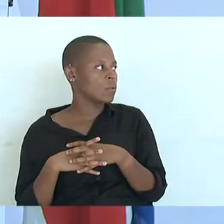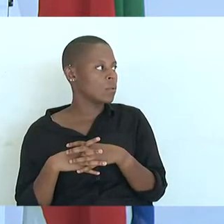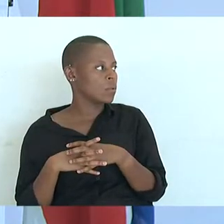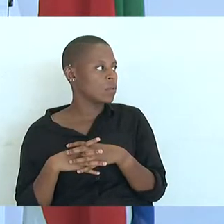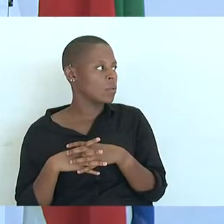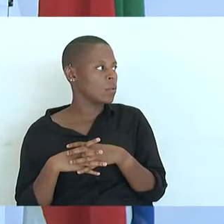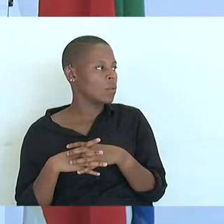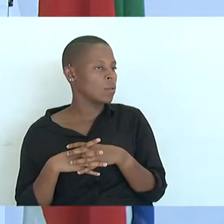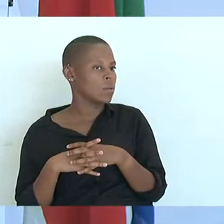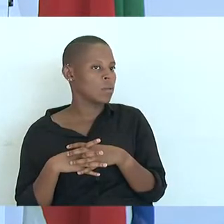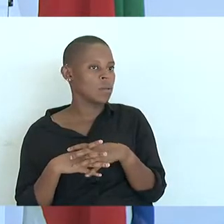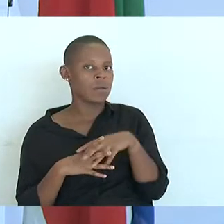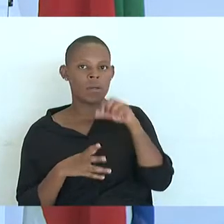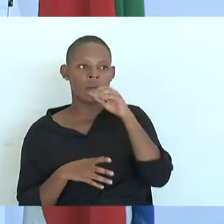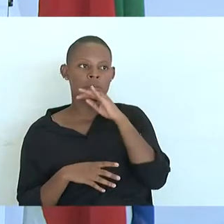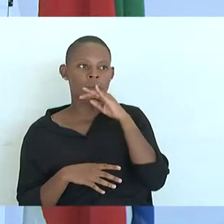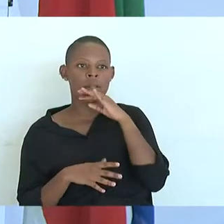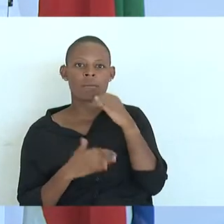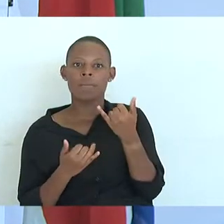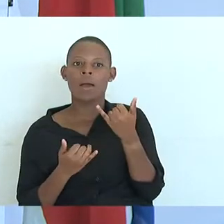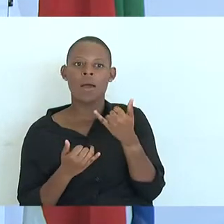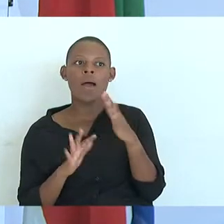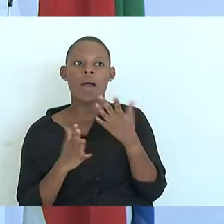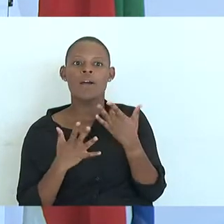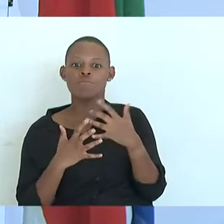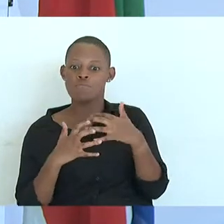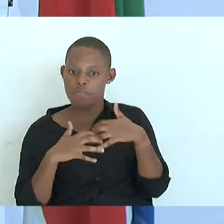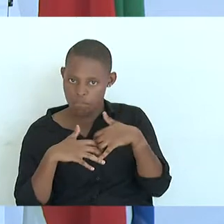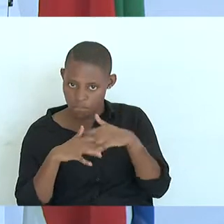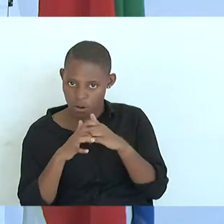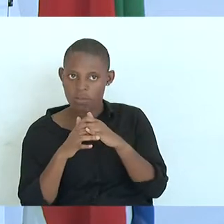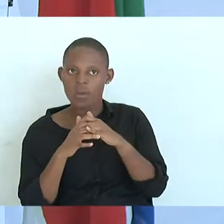How do we now implement